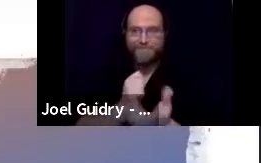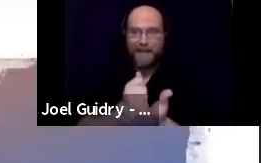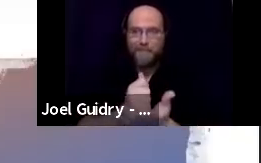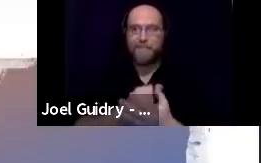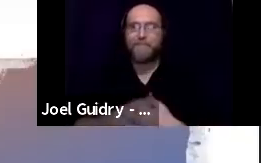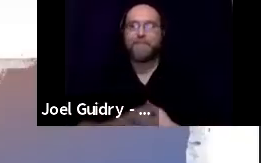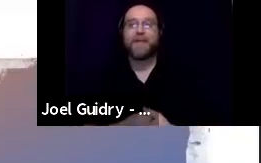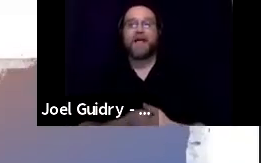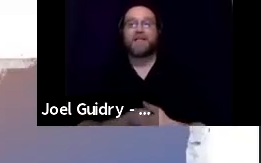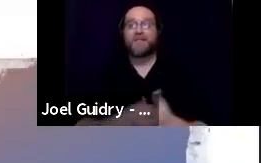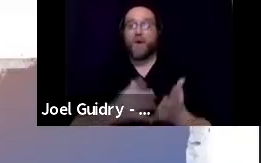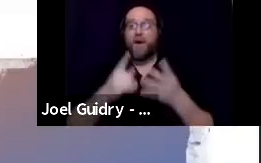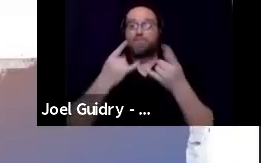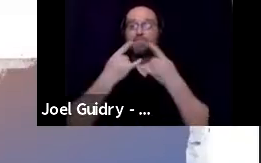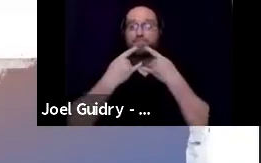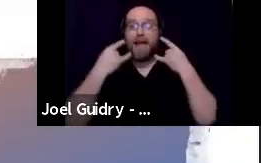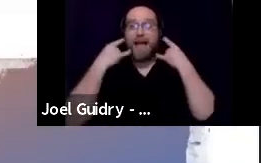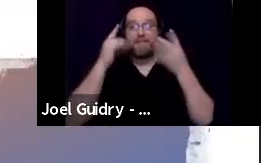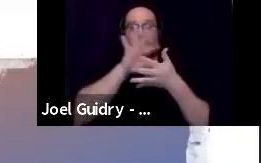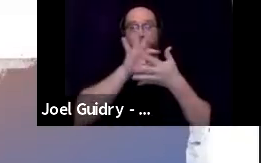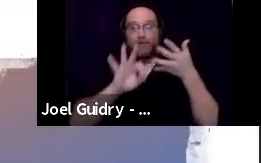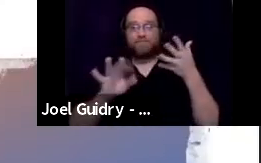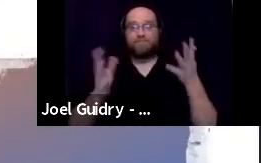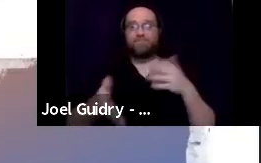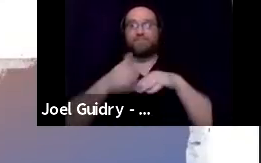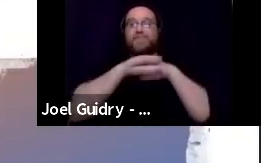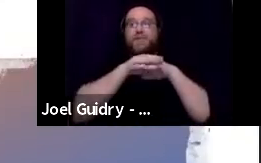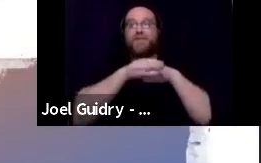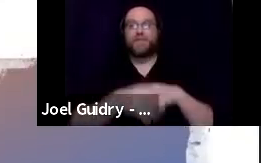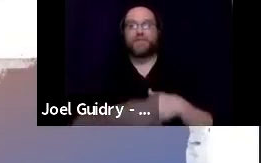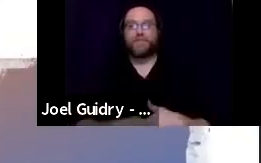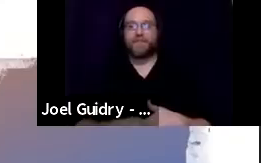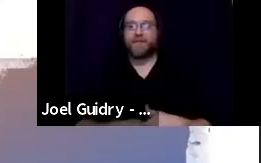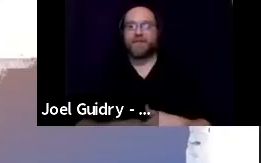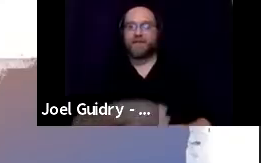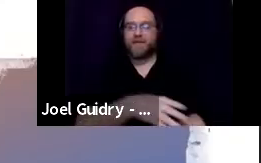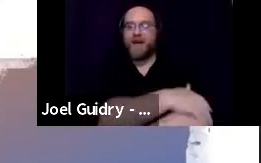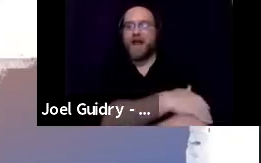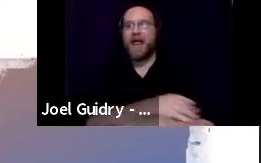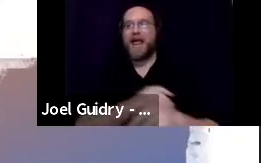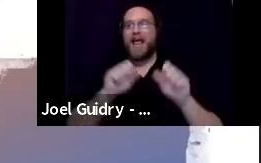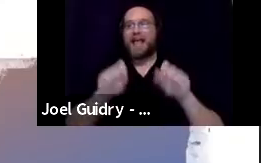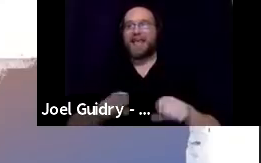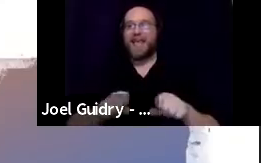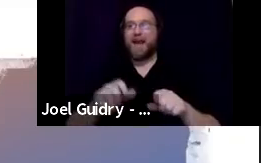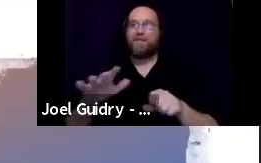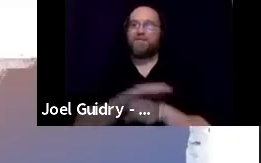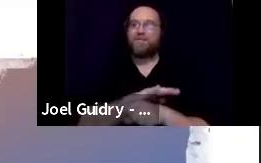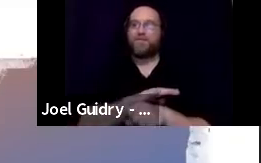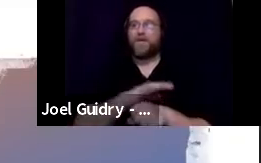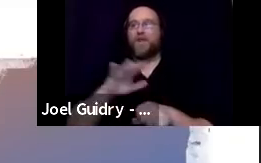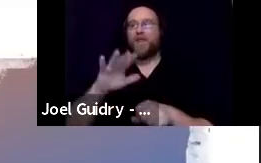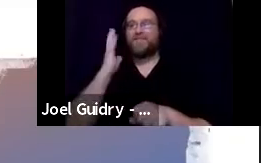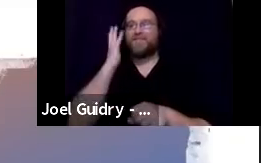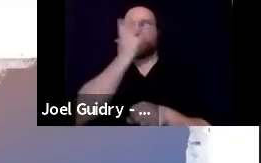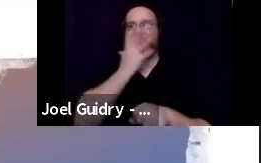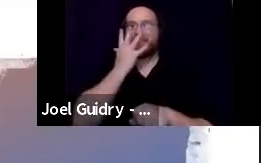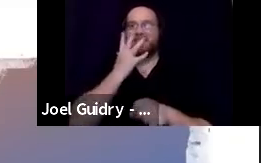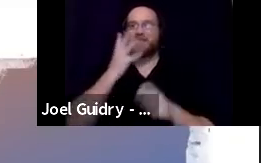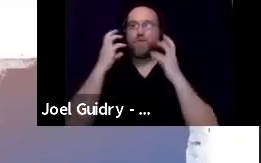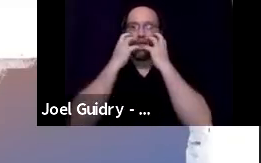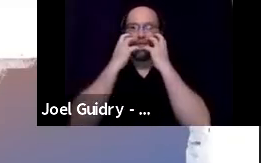have several options. First, you can do an elastomeric half or full safe respirator with particulate filters,